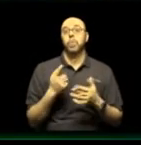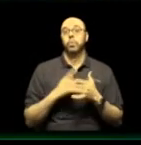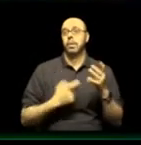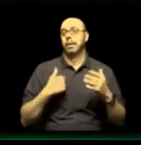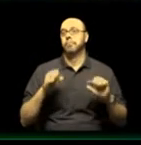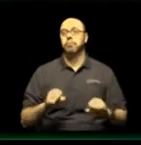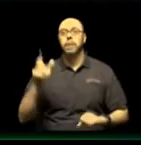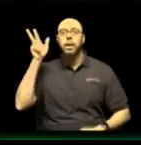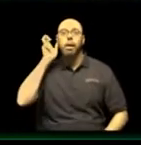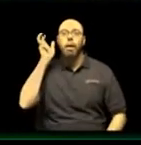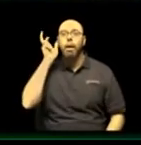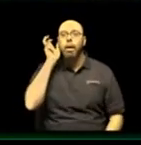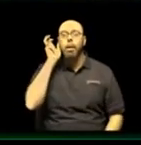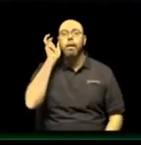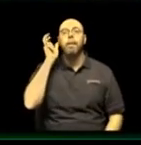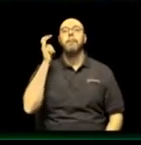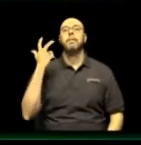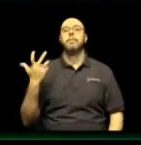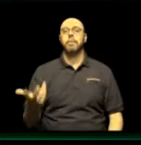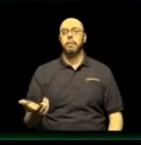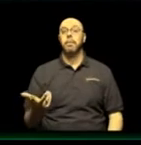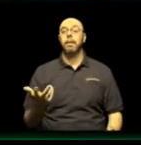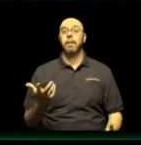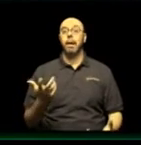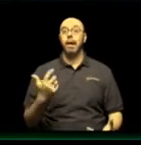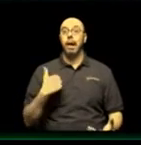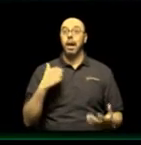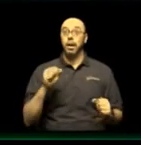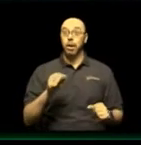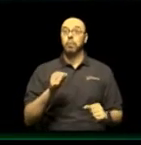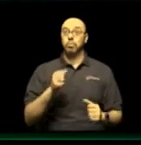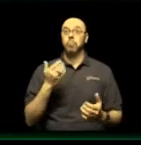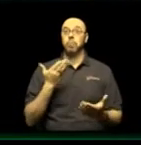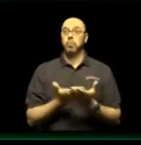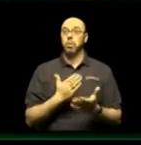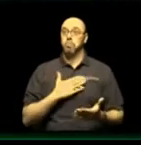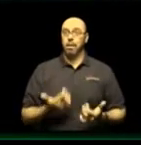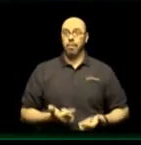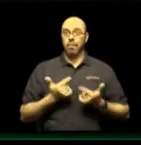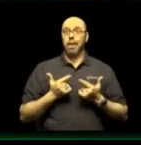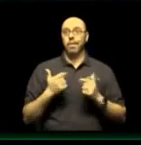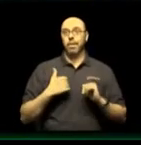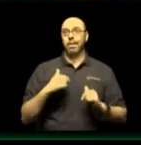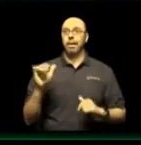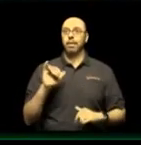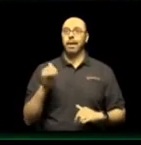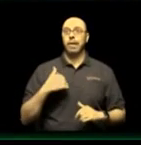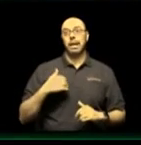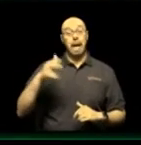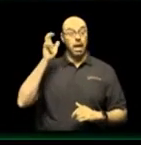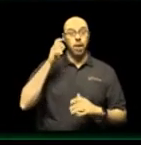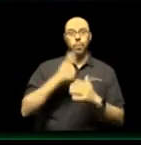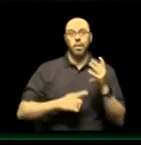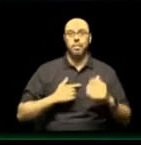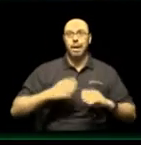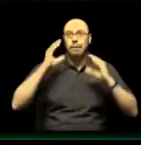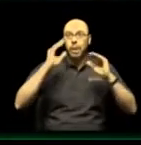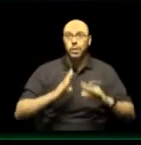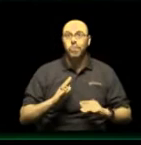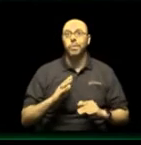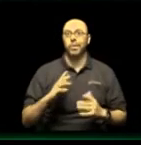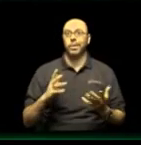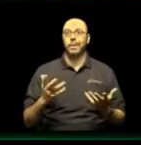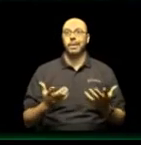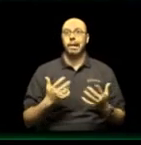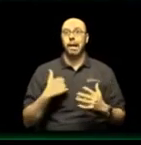hear, Mm-hmm. and I can improve my life. I know what my future looks like, and I know where I'm